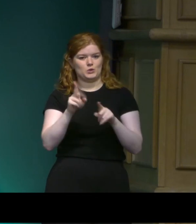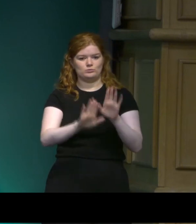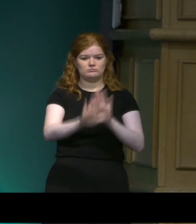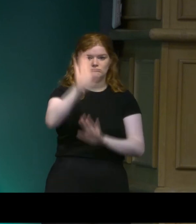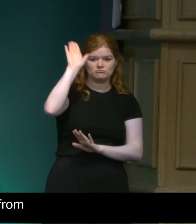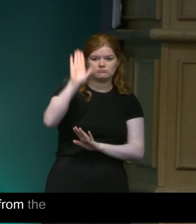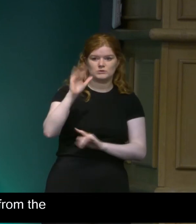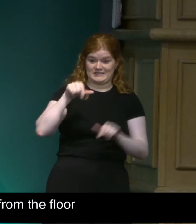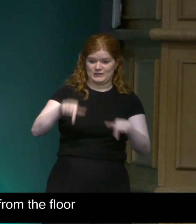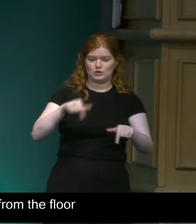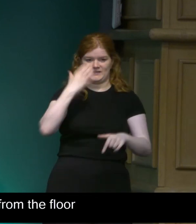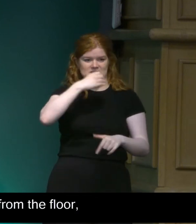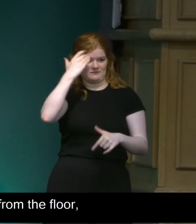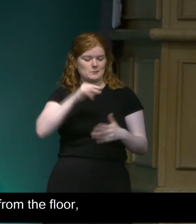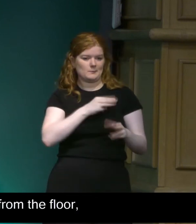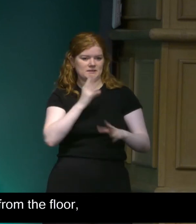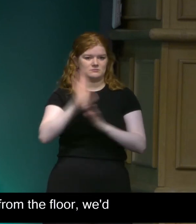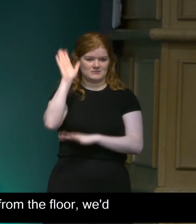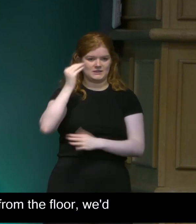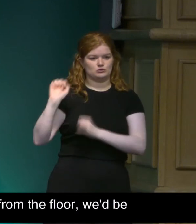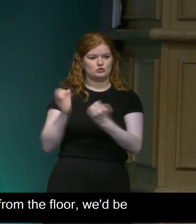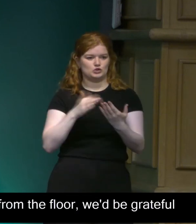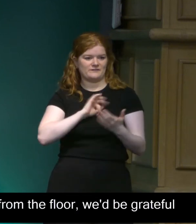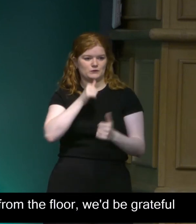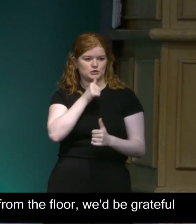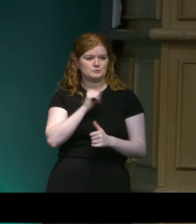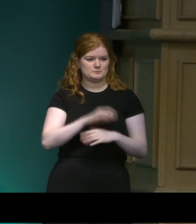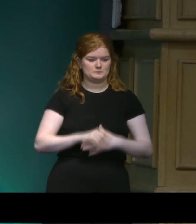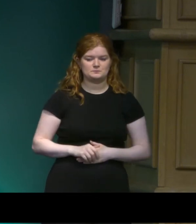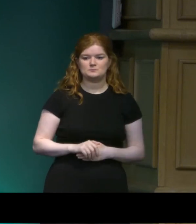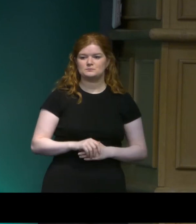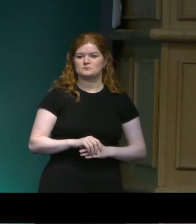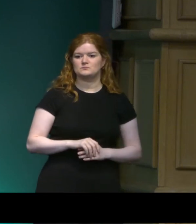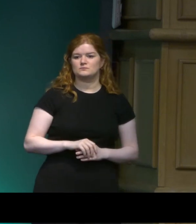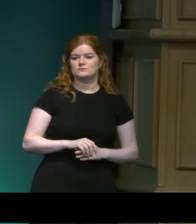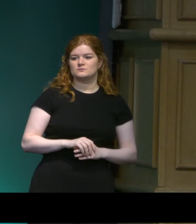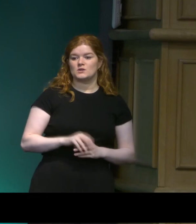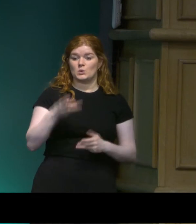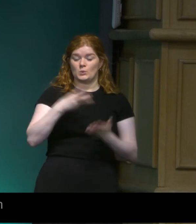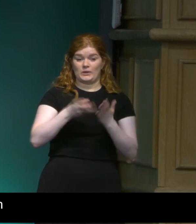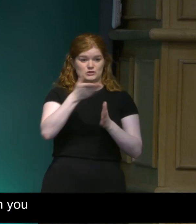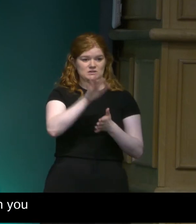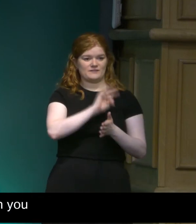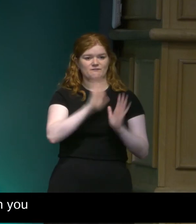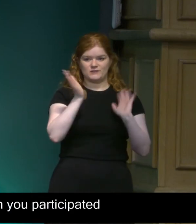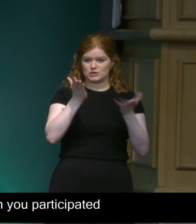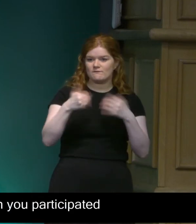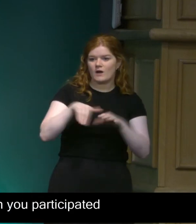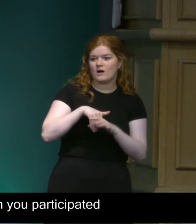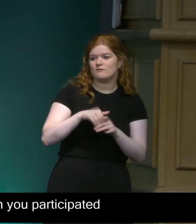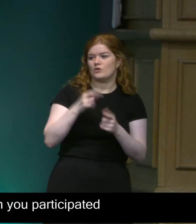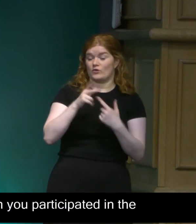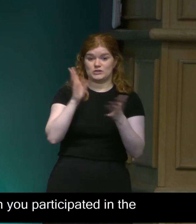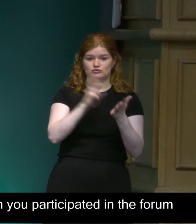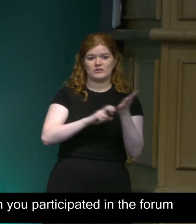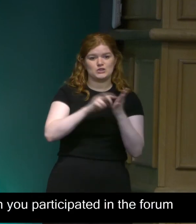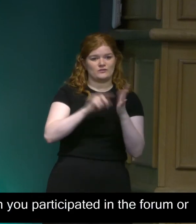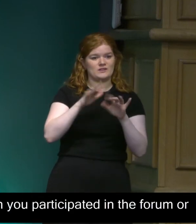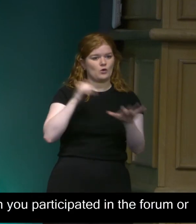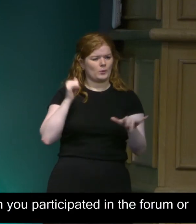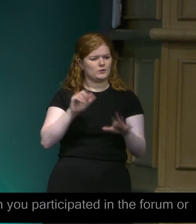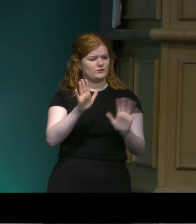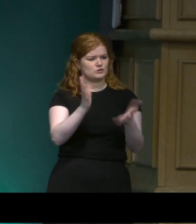floor we'd be grateful if you could introduce yourself and when you participated in the Forum or registered for the Forum